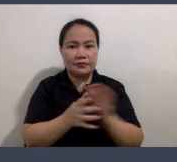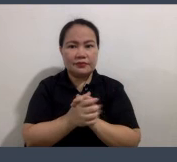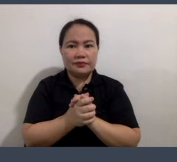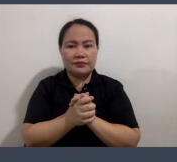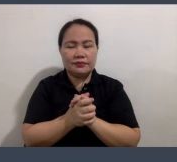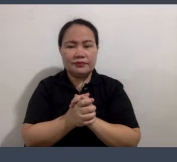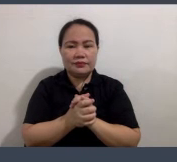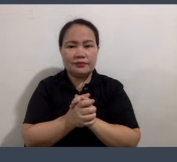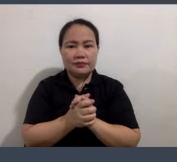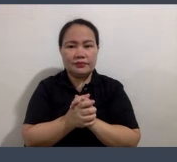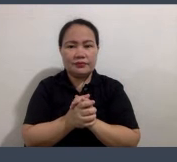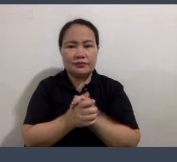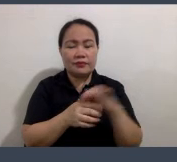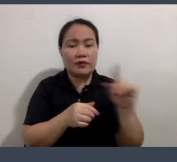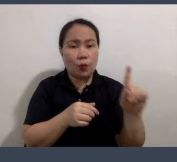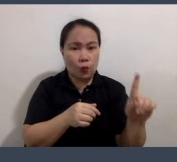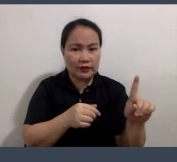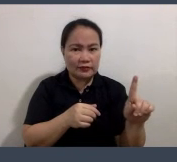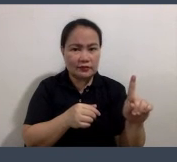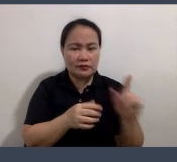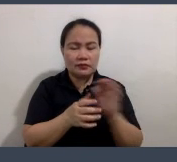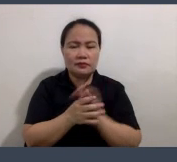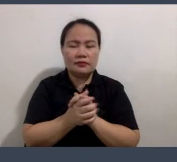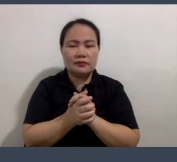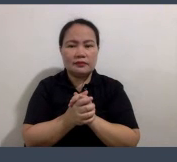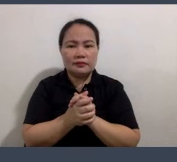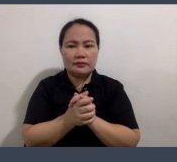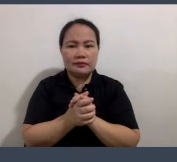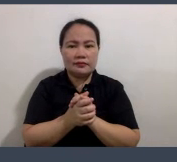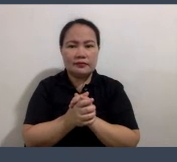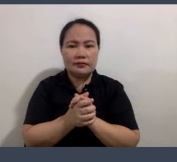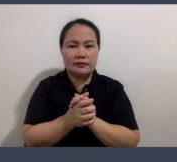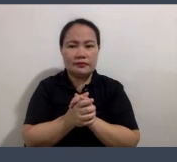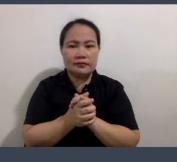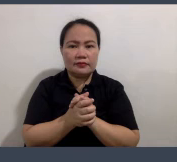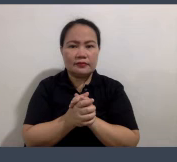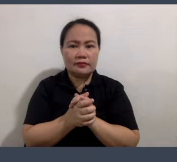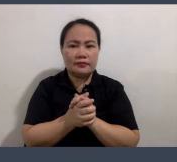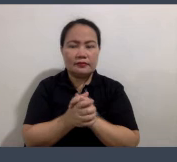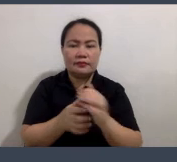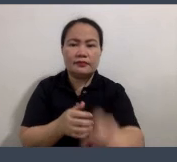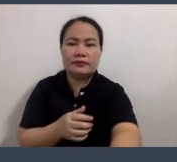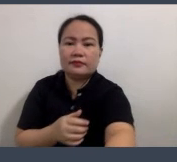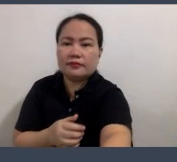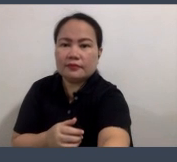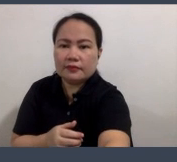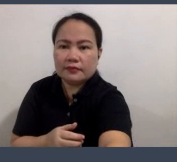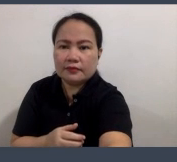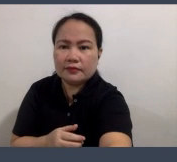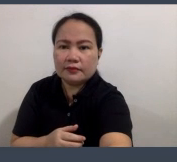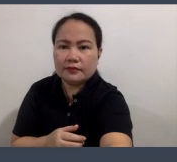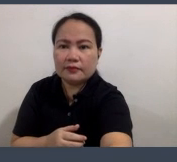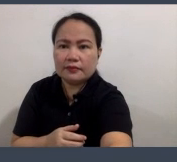because this is subtraction. So, that is 3 minus 2, 1.